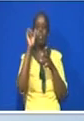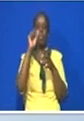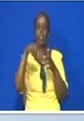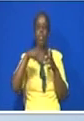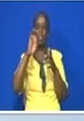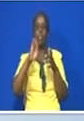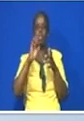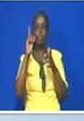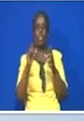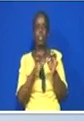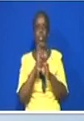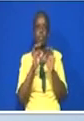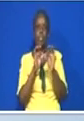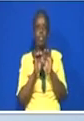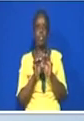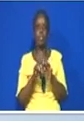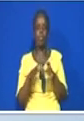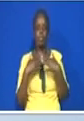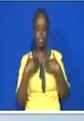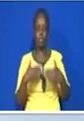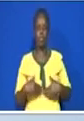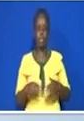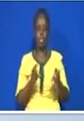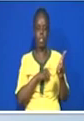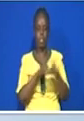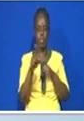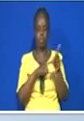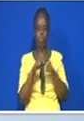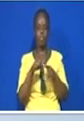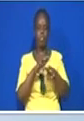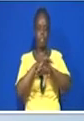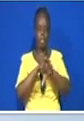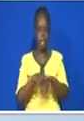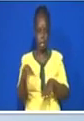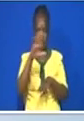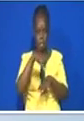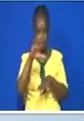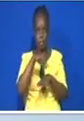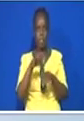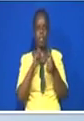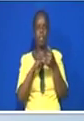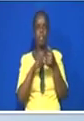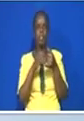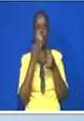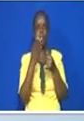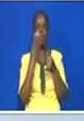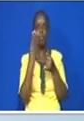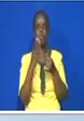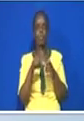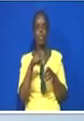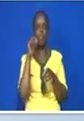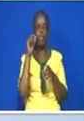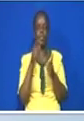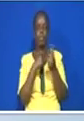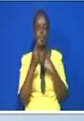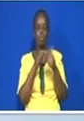and in particular for the body that is moving on the Earth's surface. And lastly, we are going also to